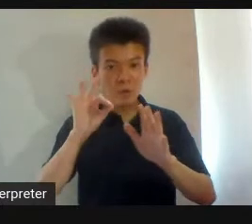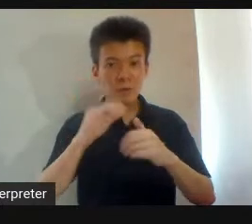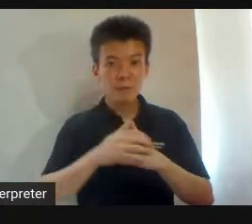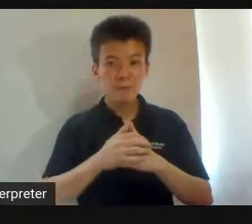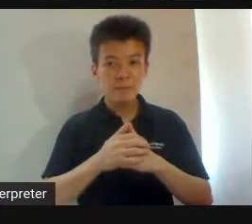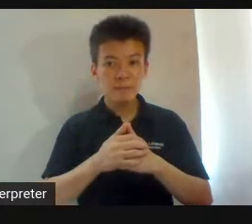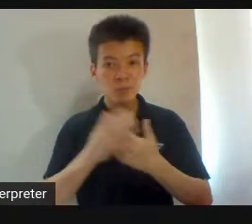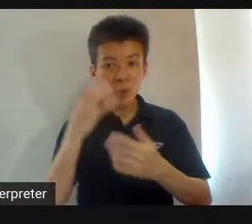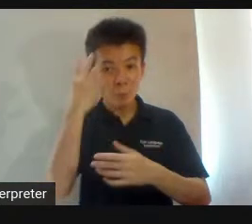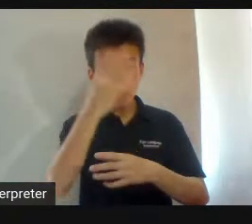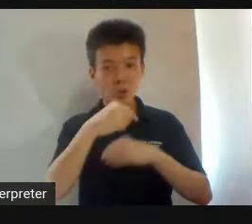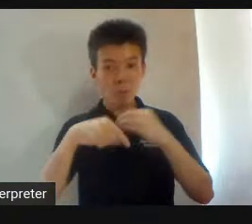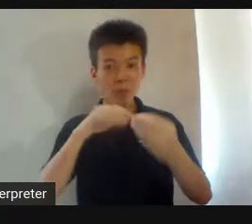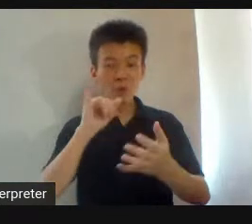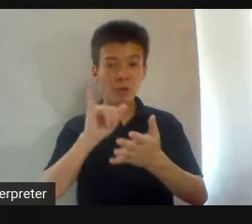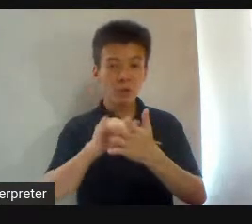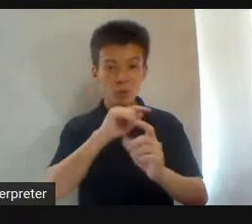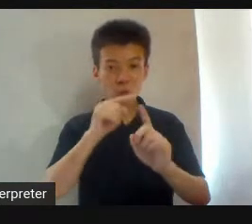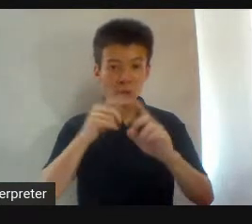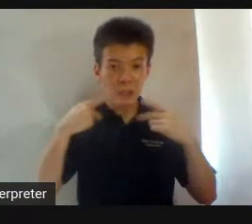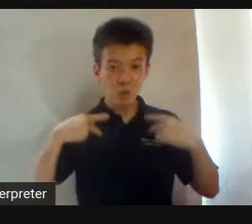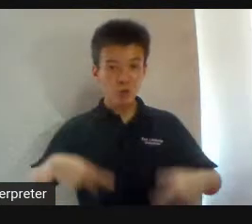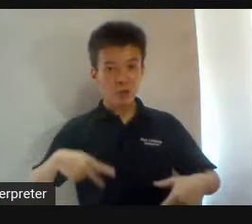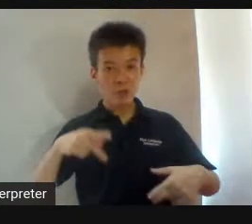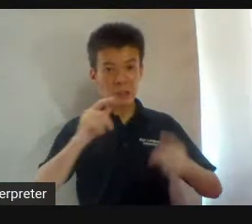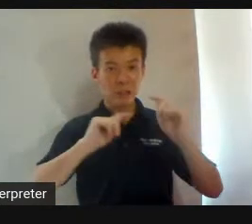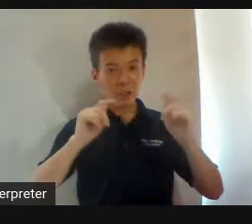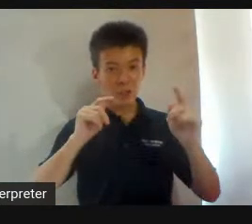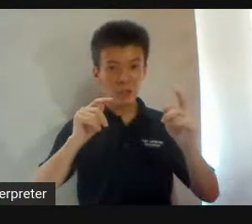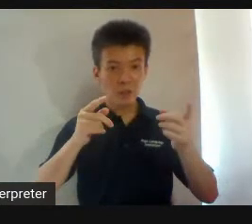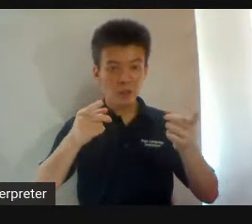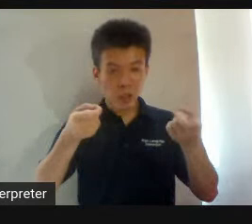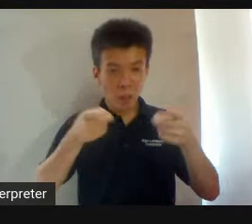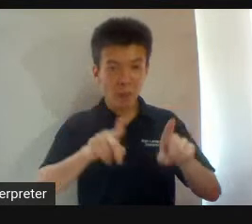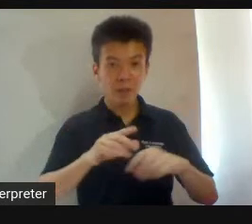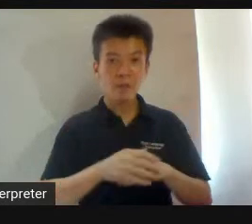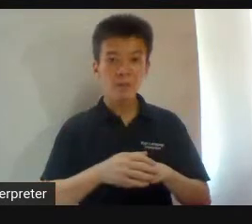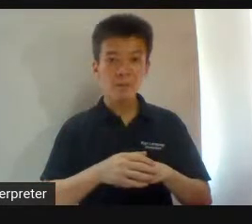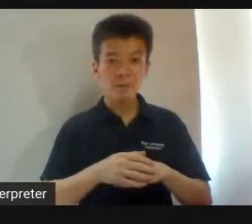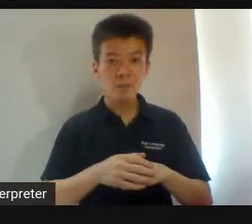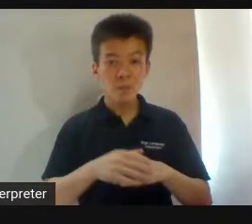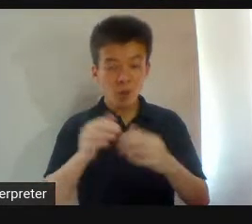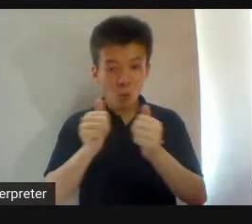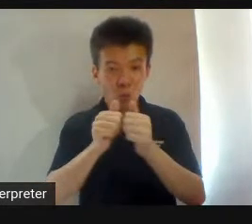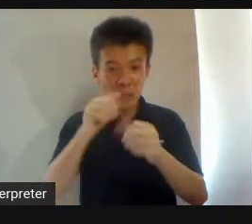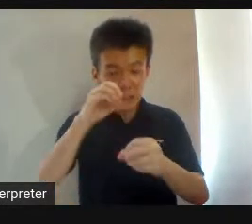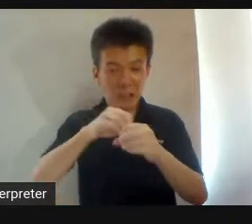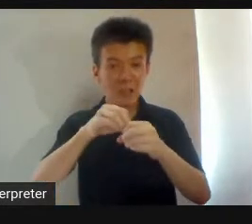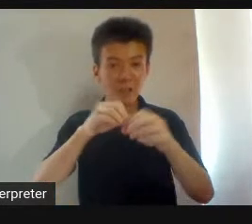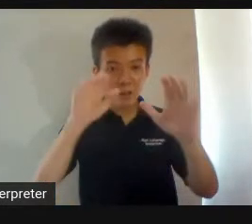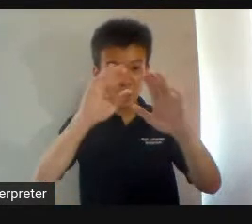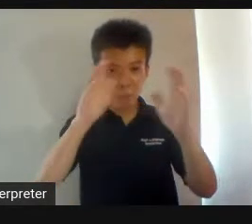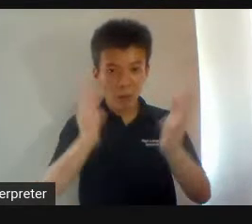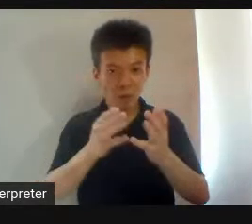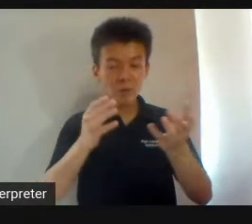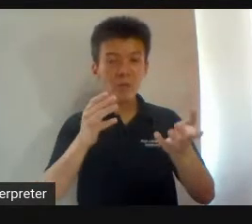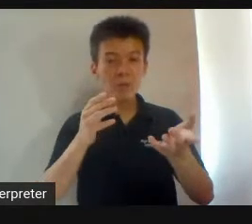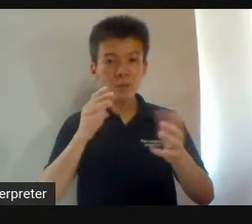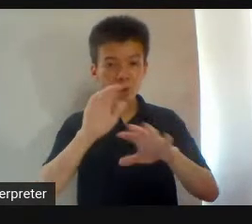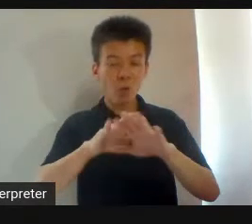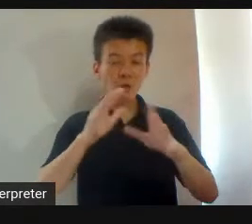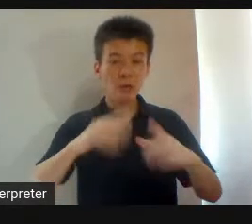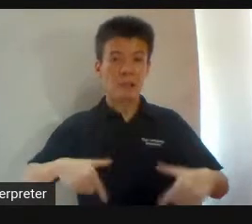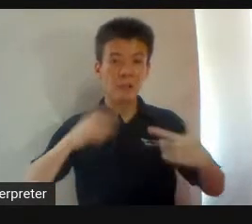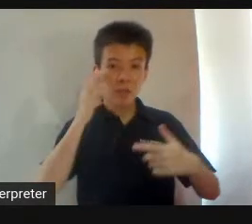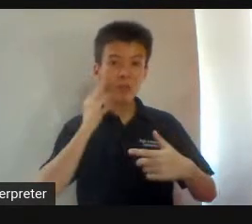and the beauty about it was when this physical theater piece was happening within the bubble to reflect on a lived experience